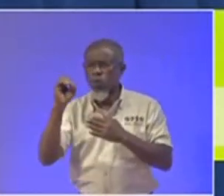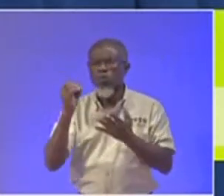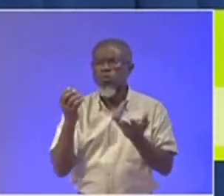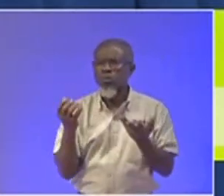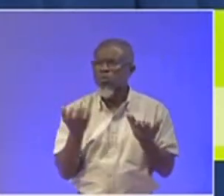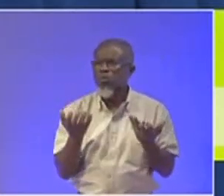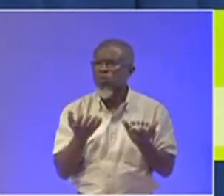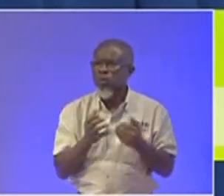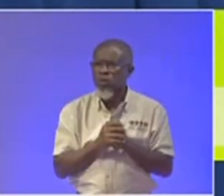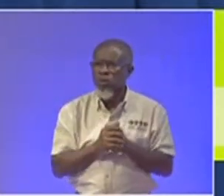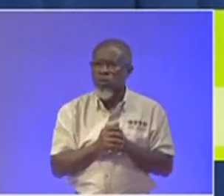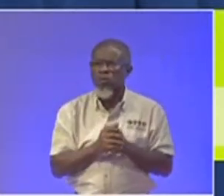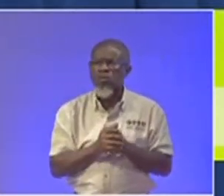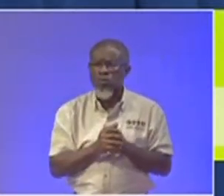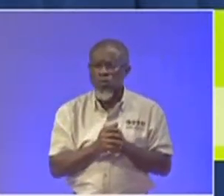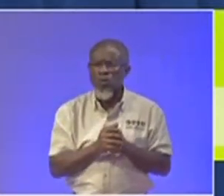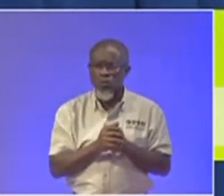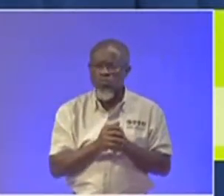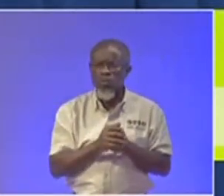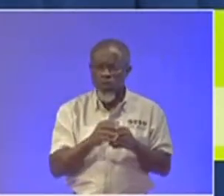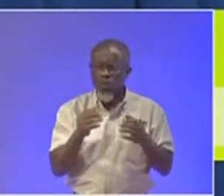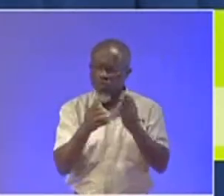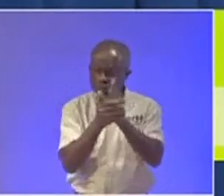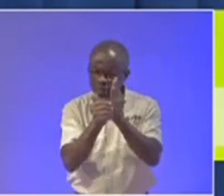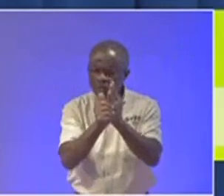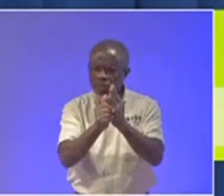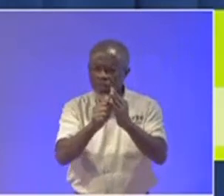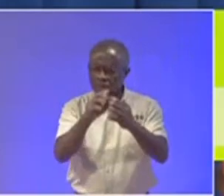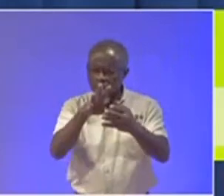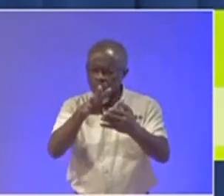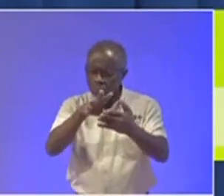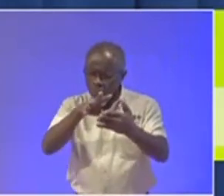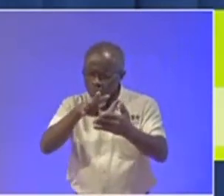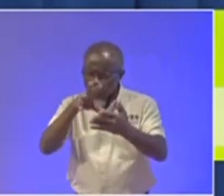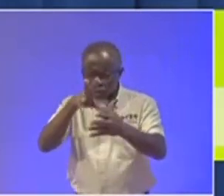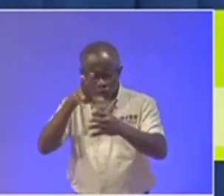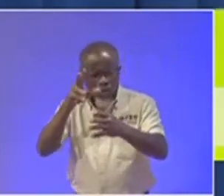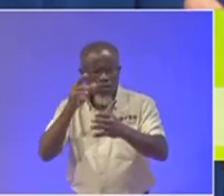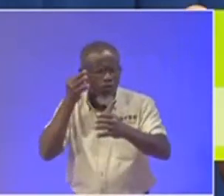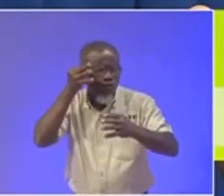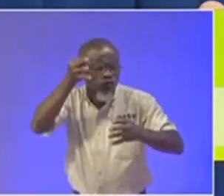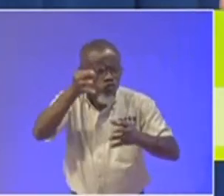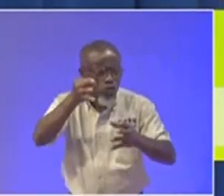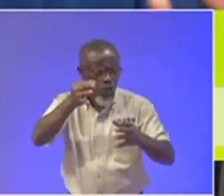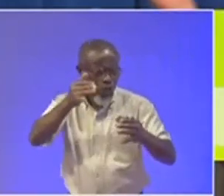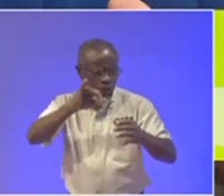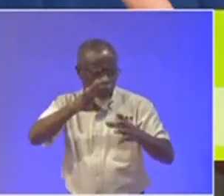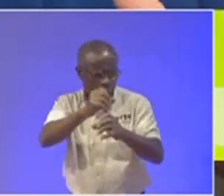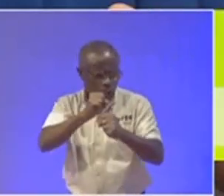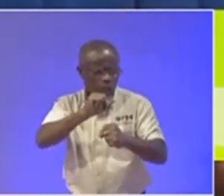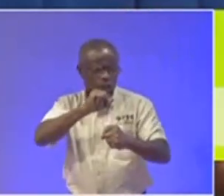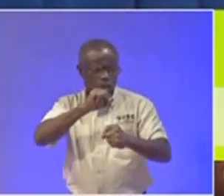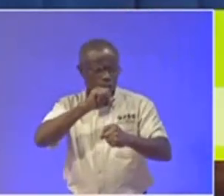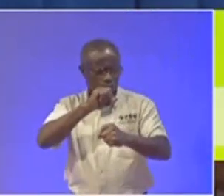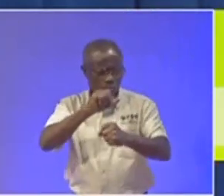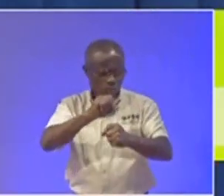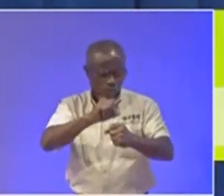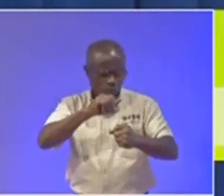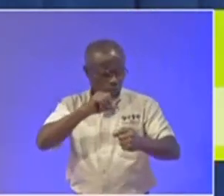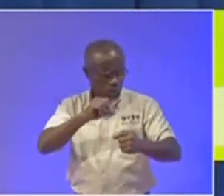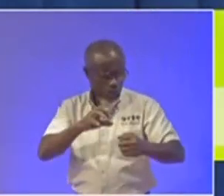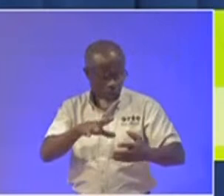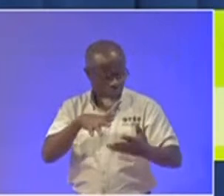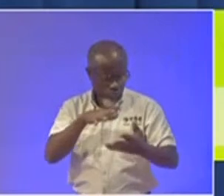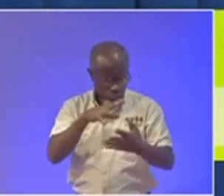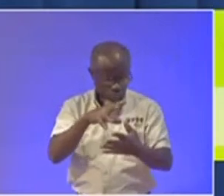skills to make a living, but we're continuing to grapple with these wicked problems, and it's making life not worth living